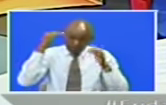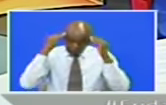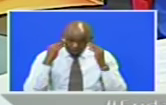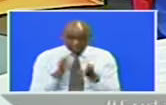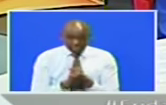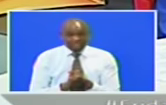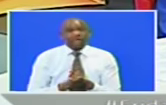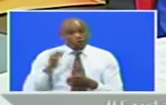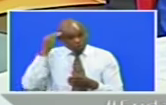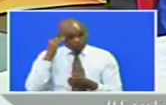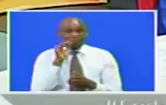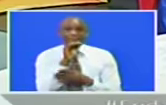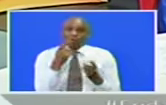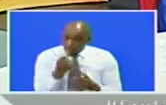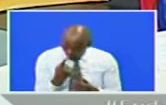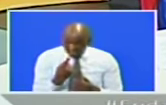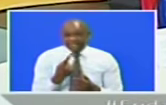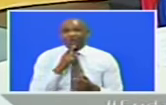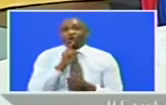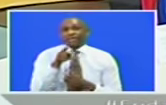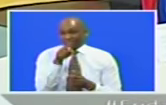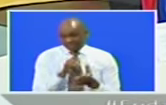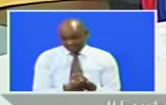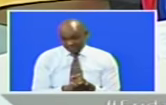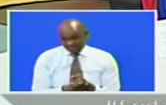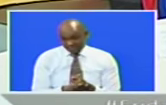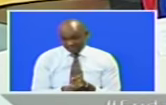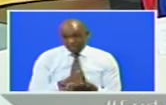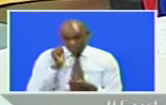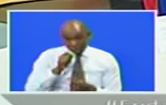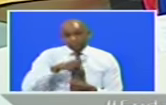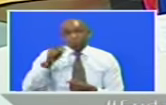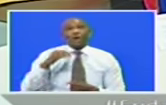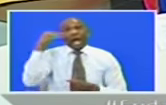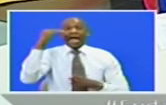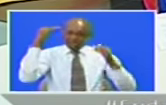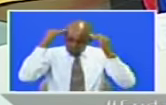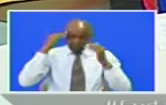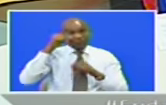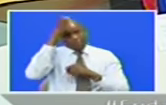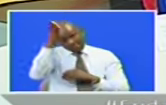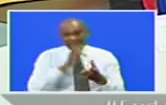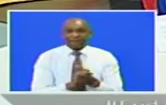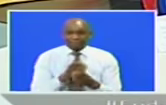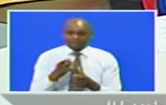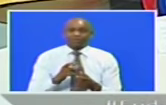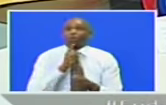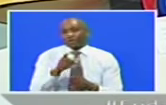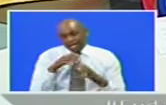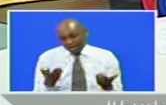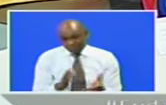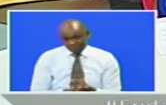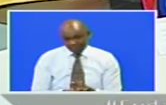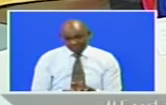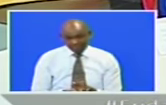it's just the Court of Appeal that has issued this directive. There is still room to go to the highest court in the land to appeal that particular directive, Betty.